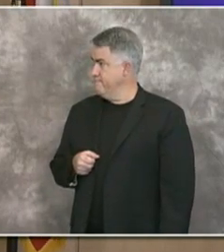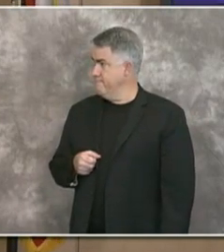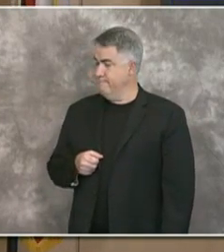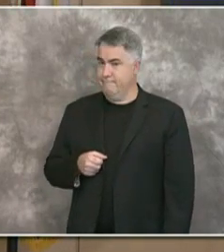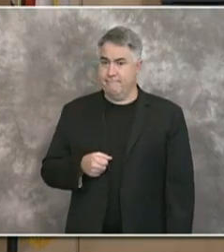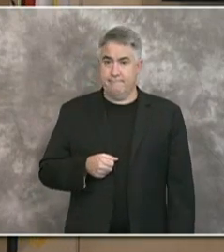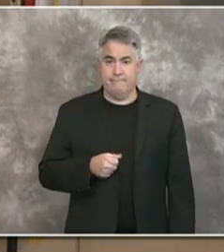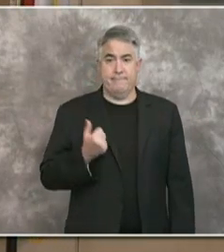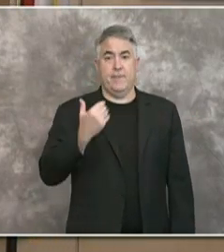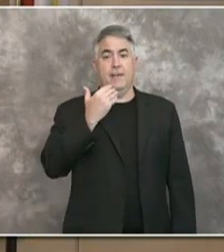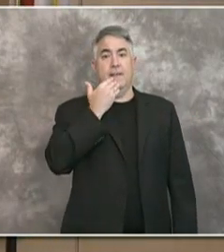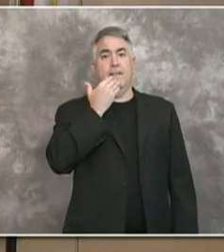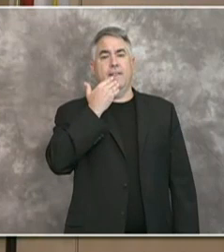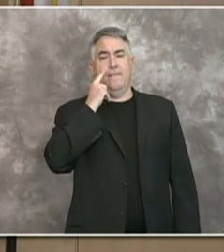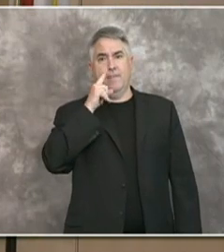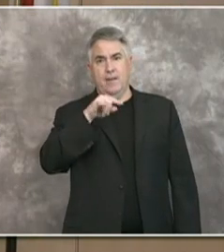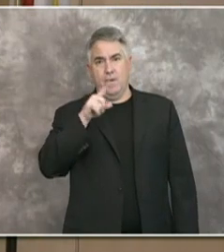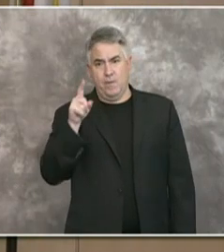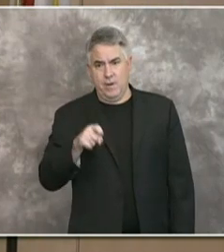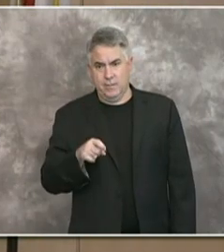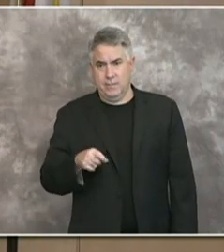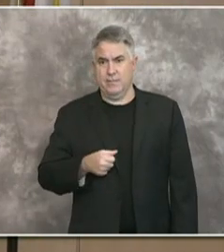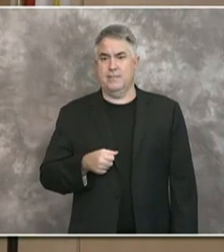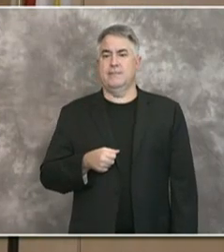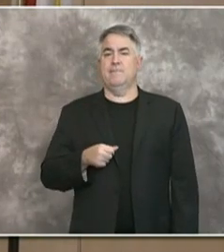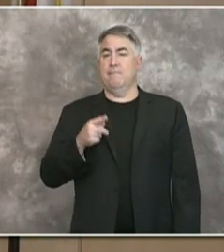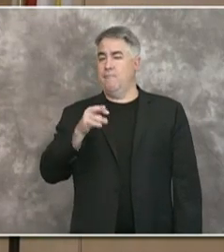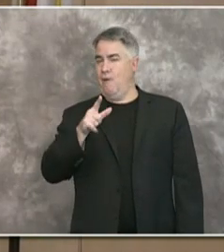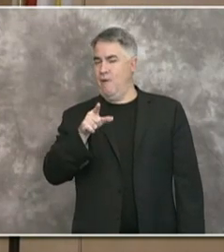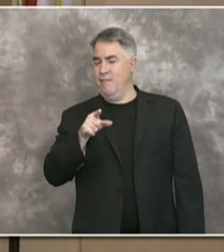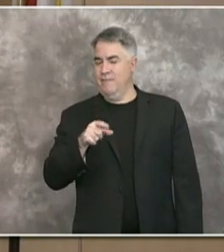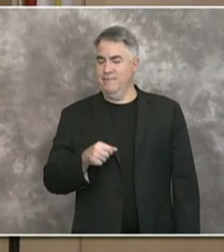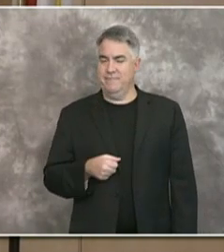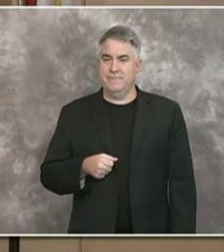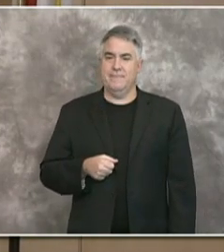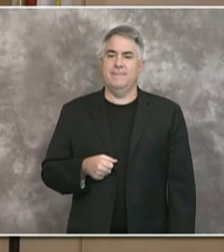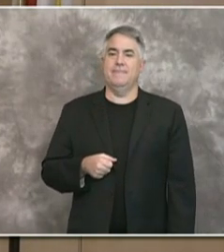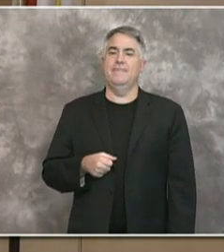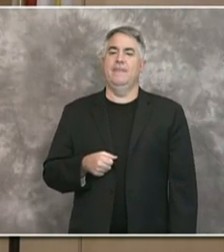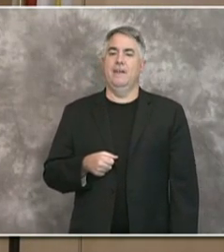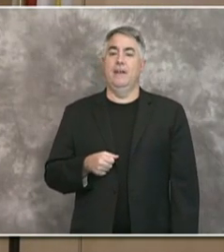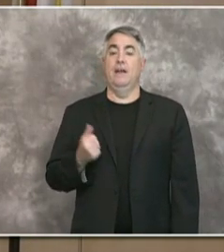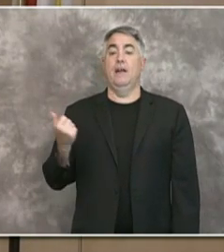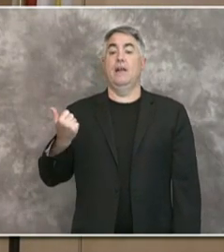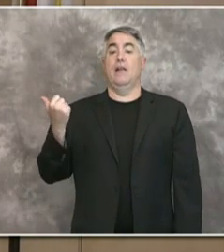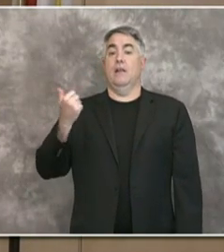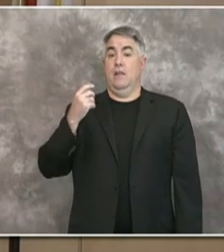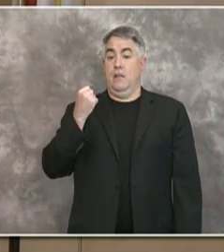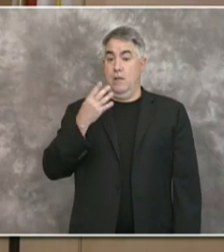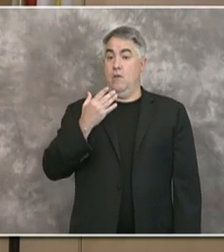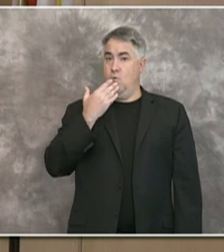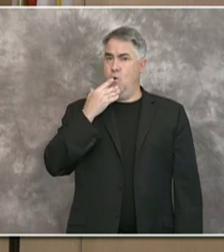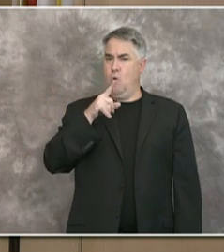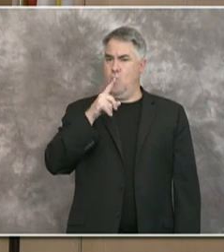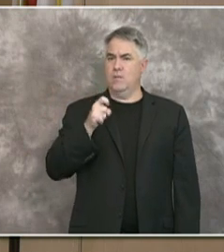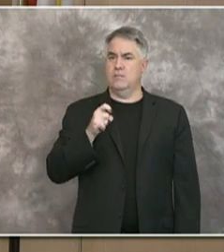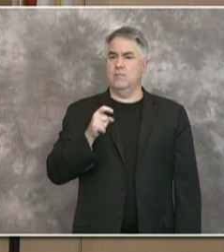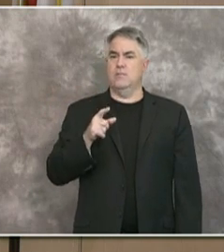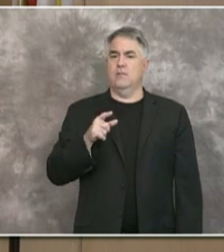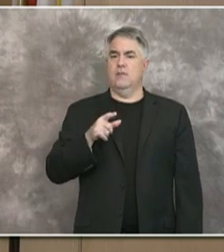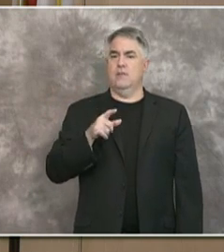Thank you for that question, Paul. And that would be a great question to ask in another 21 days about all of the